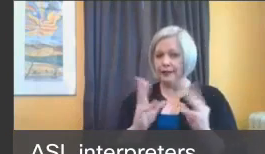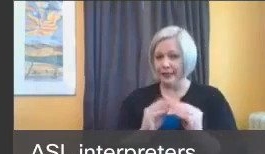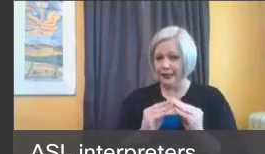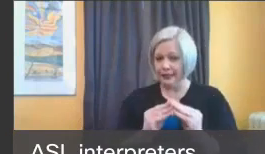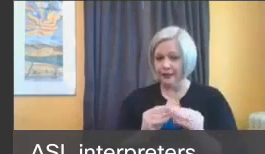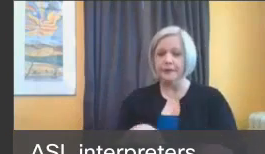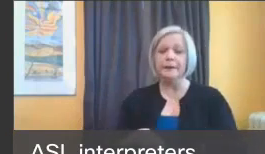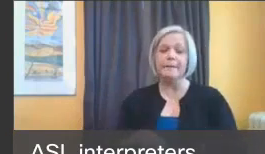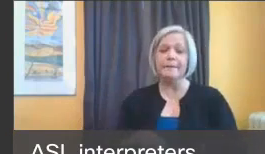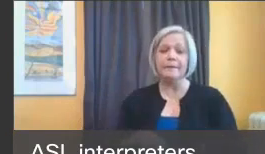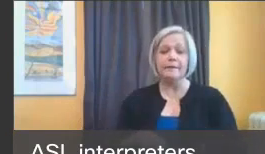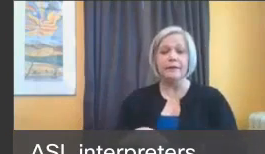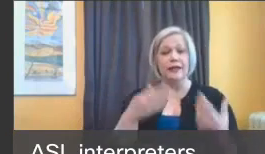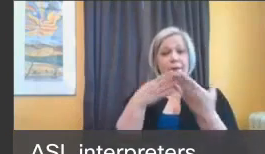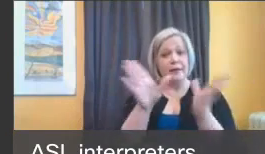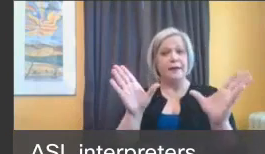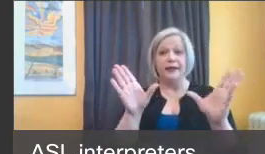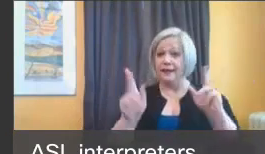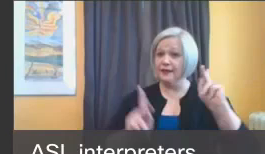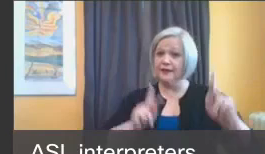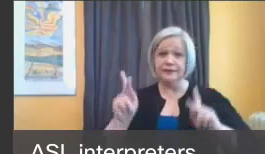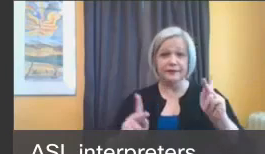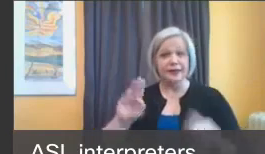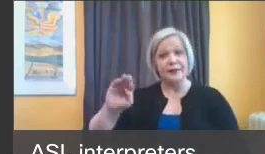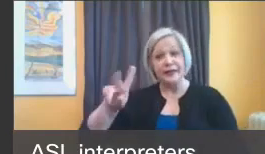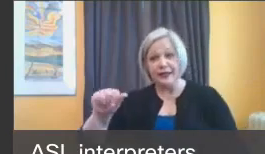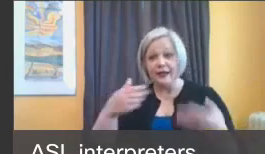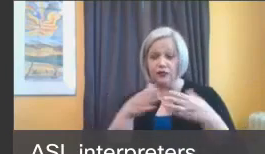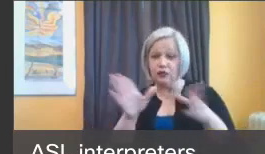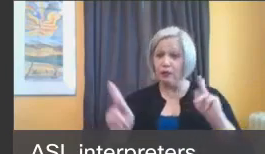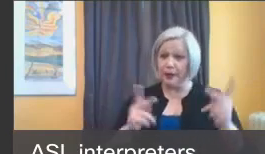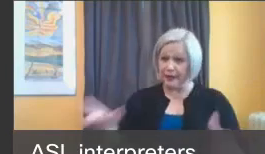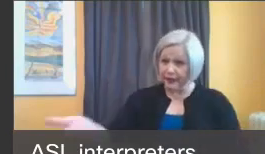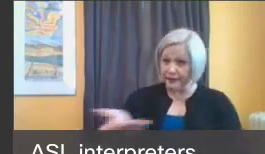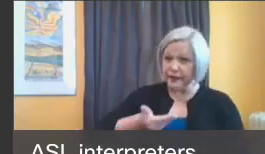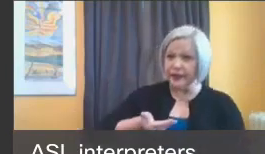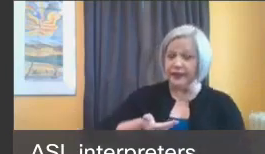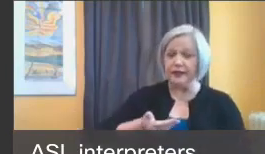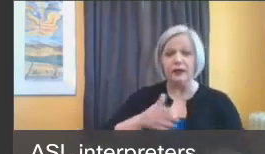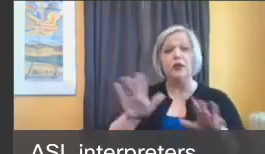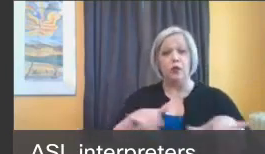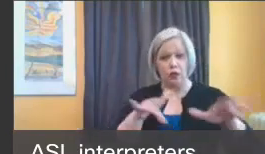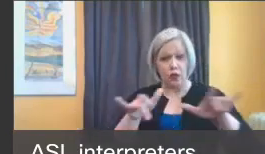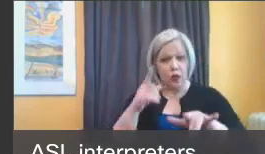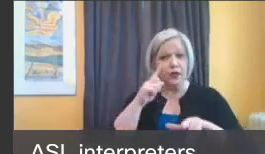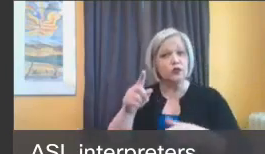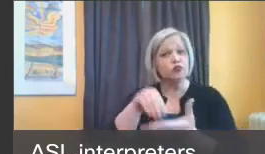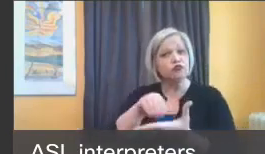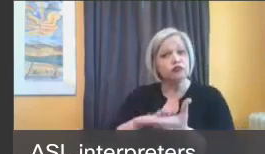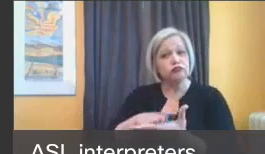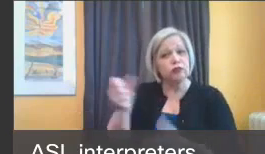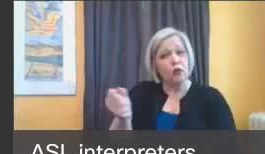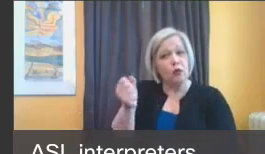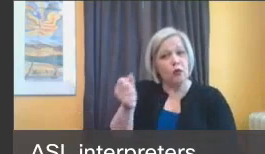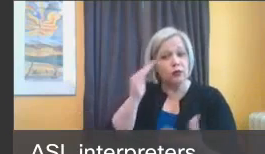today's meeting. This is a public meeting open to the media and the general public. This meeting is being recorded for the public record. We